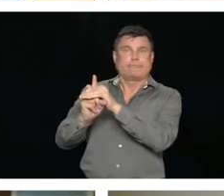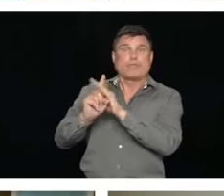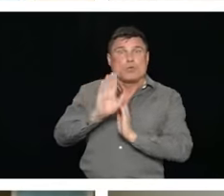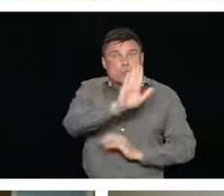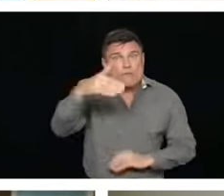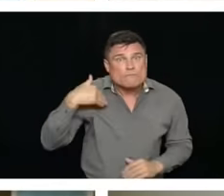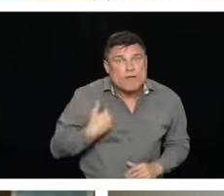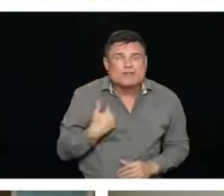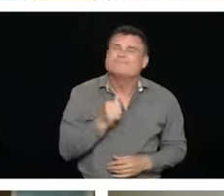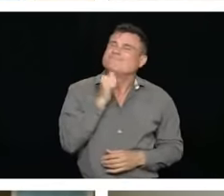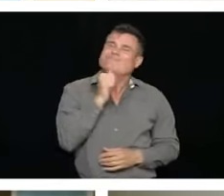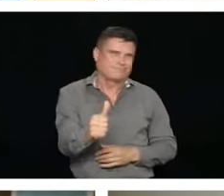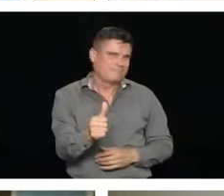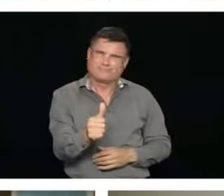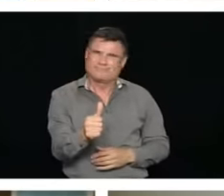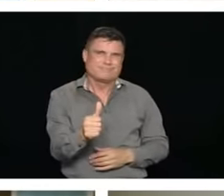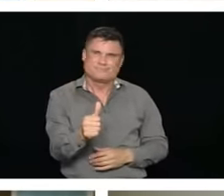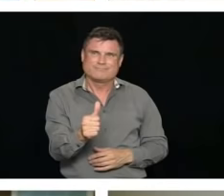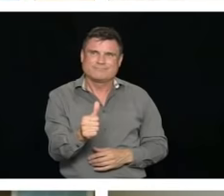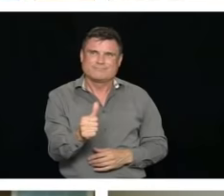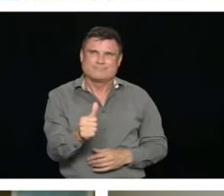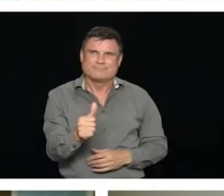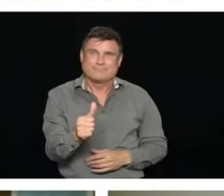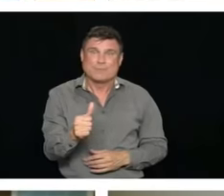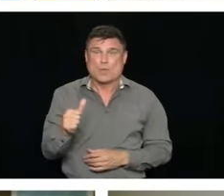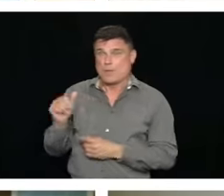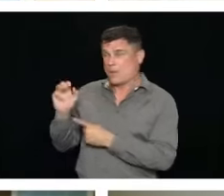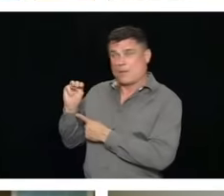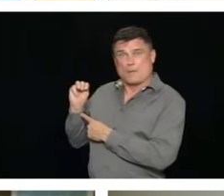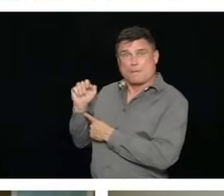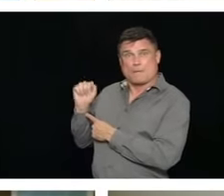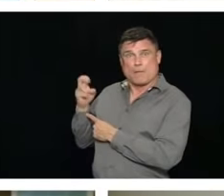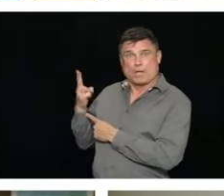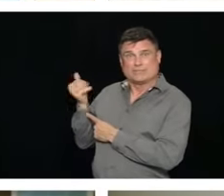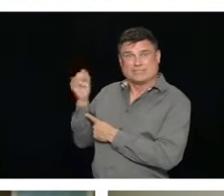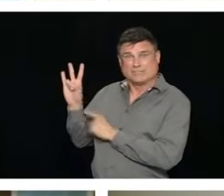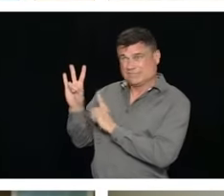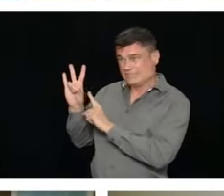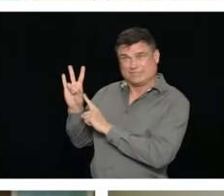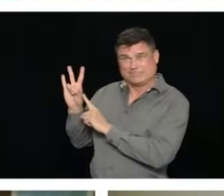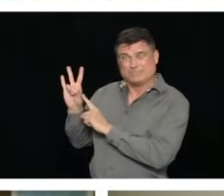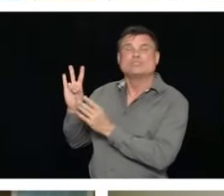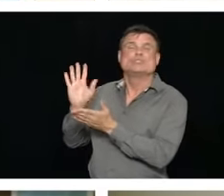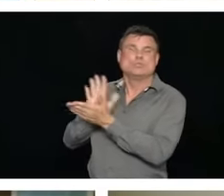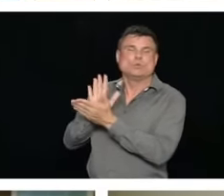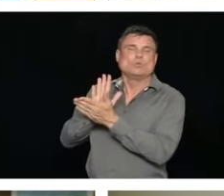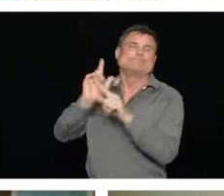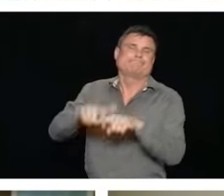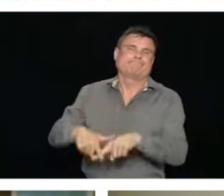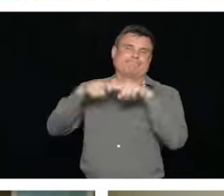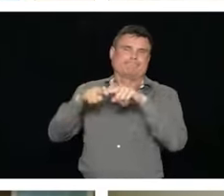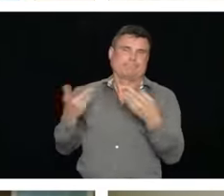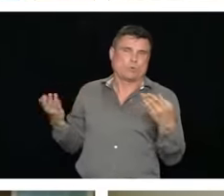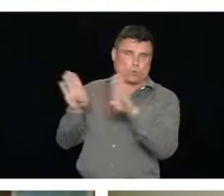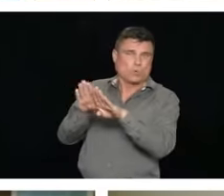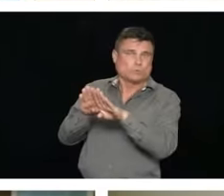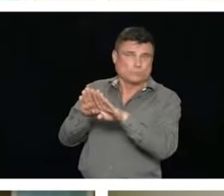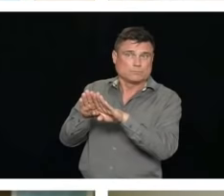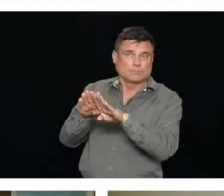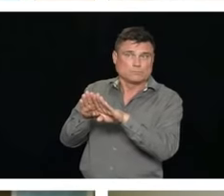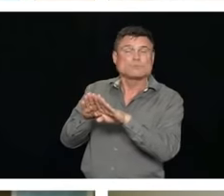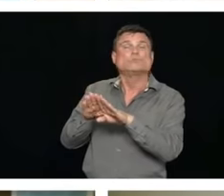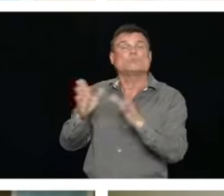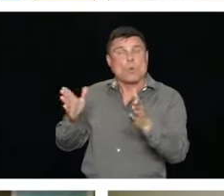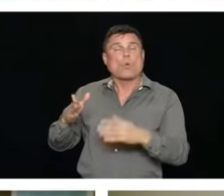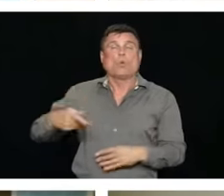clear directions to the school system, for all students to move on towards the next grade level based on